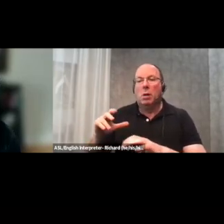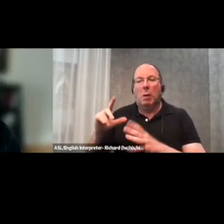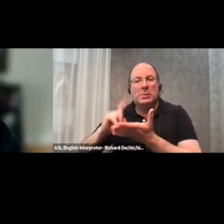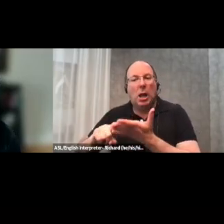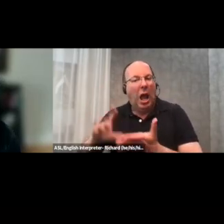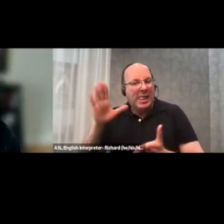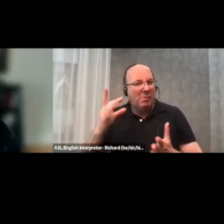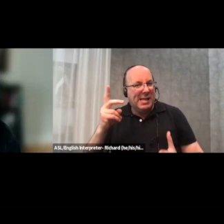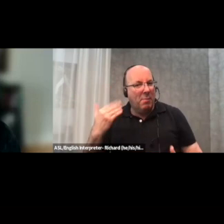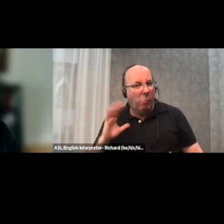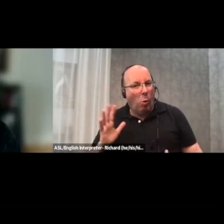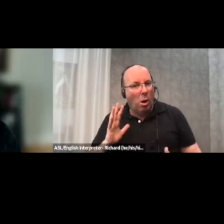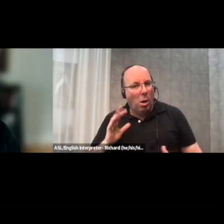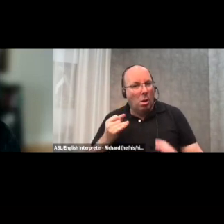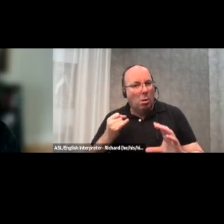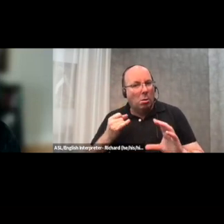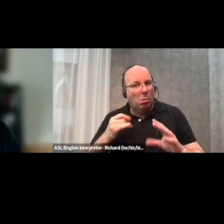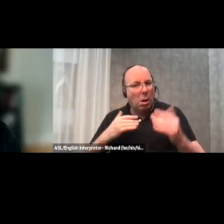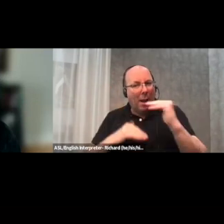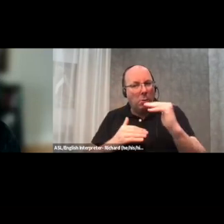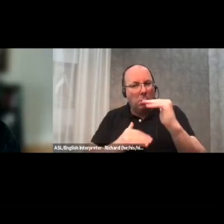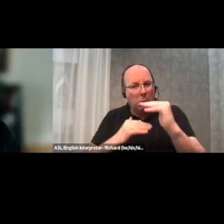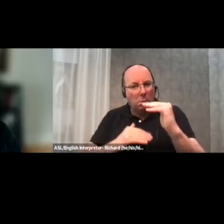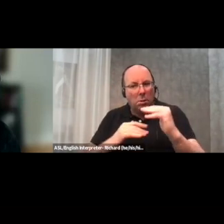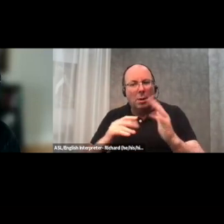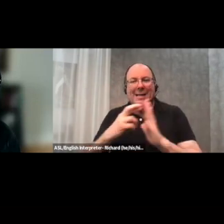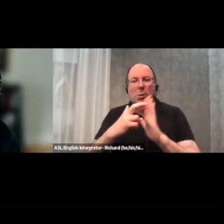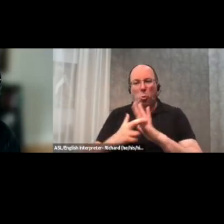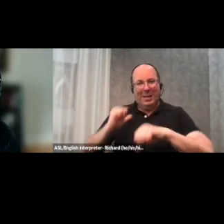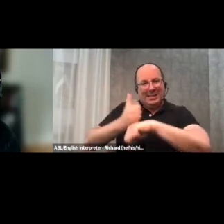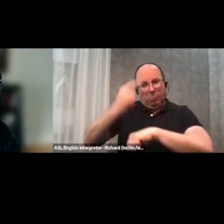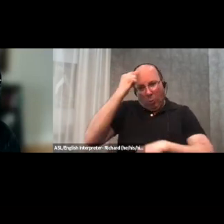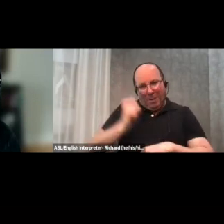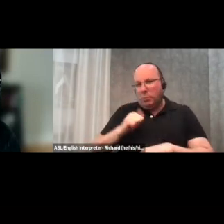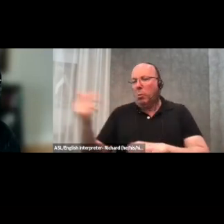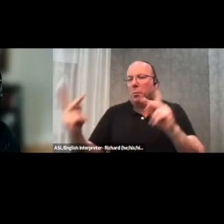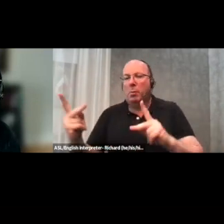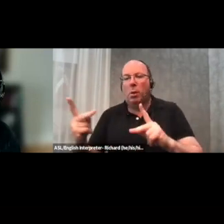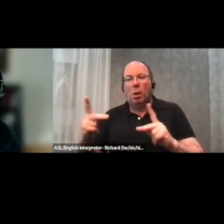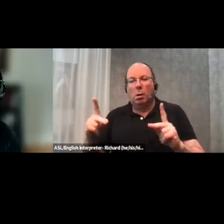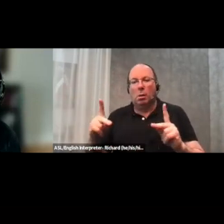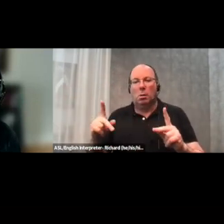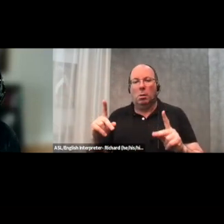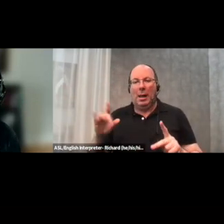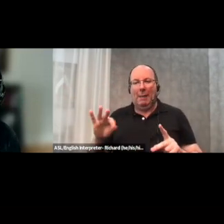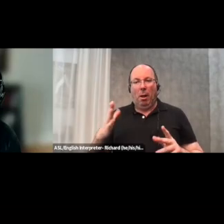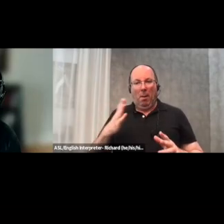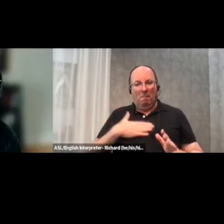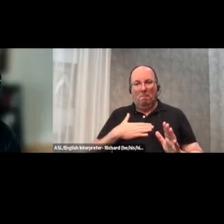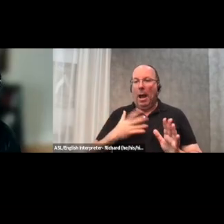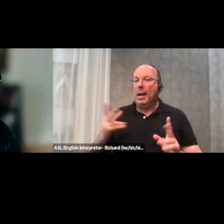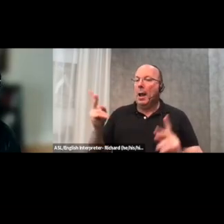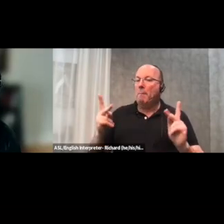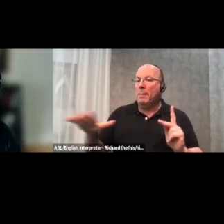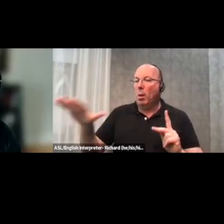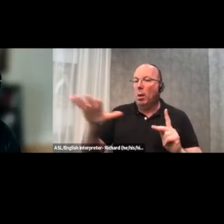Do I want to change my boundary? Because we describe it as rules that you make for yourself, not for other people. But if those are your people, they're